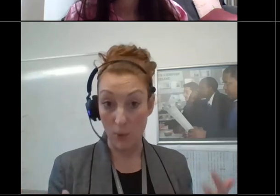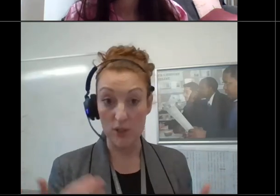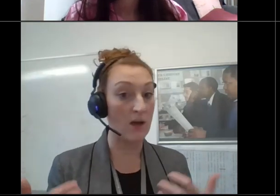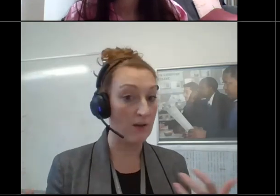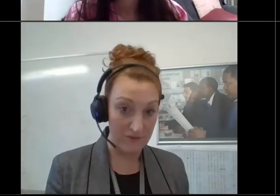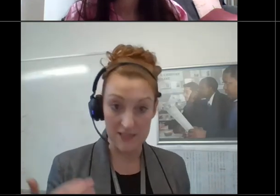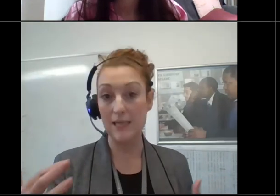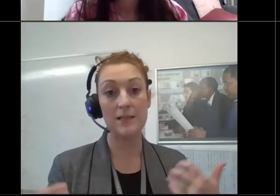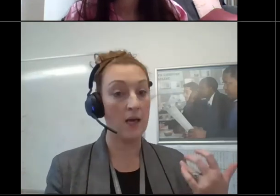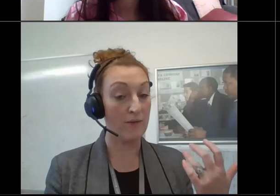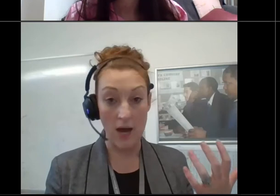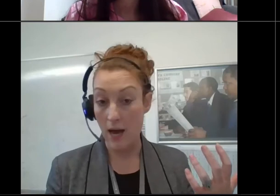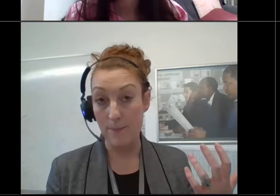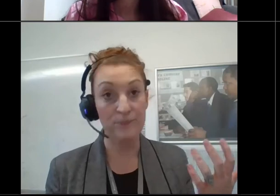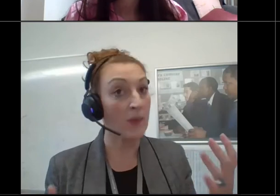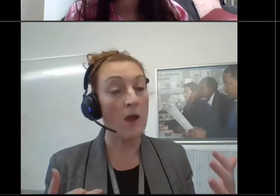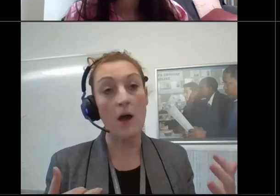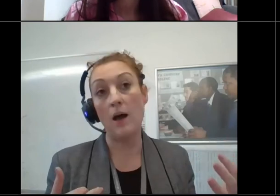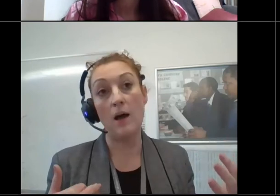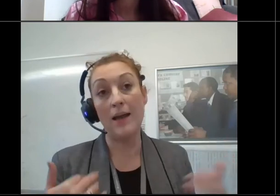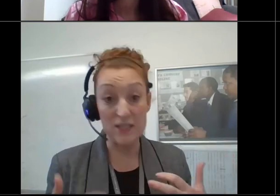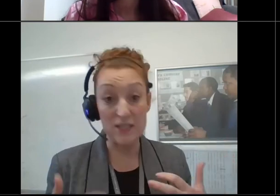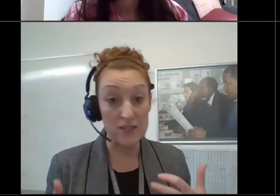to monitor, visit,